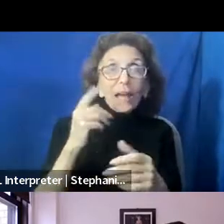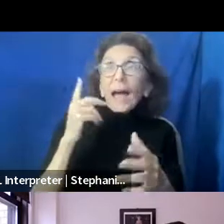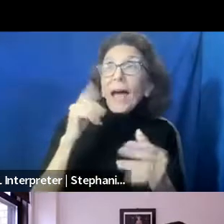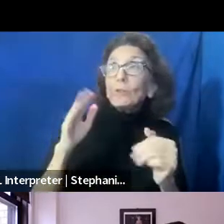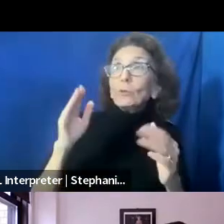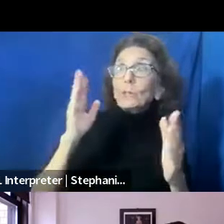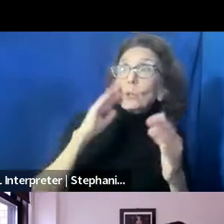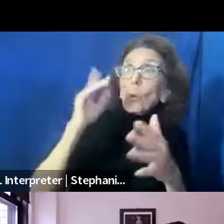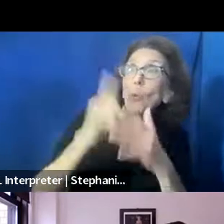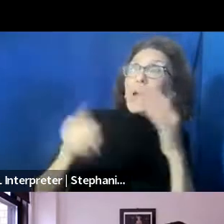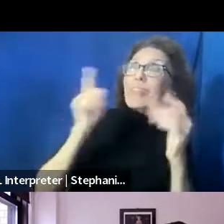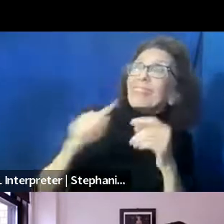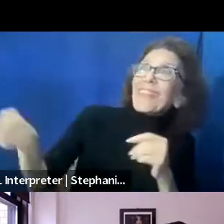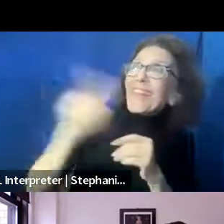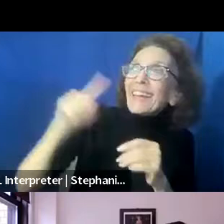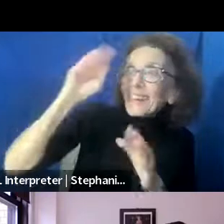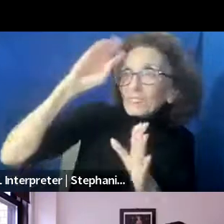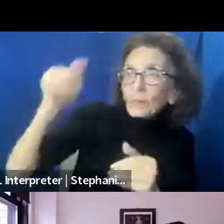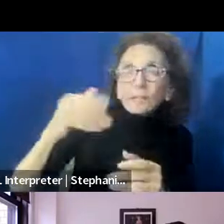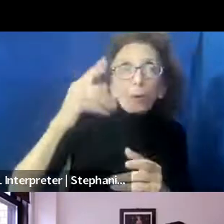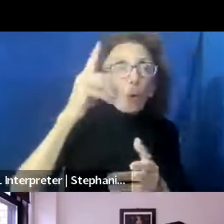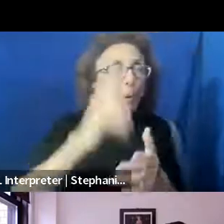in terms of like contracts. It's